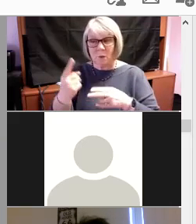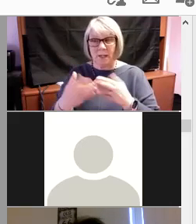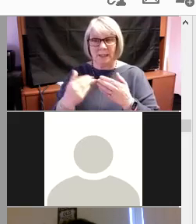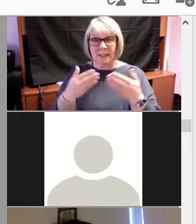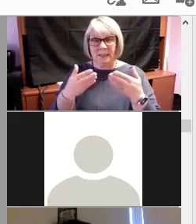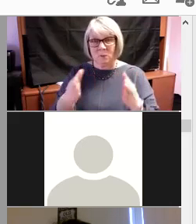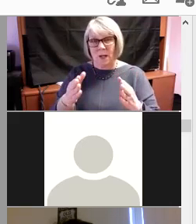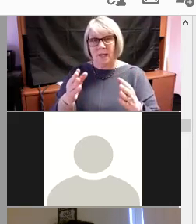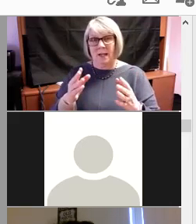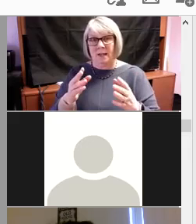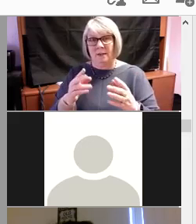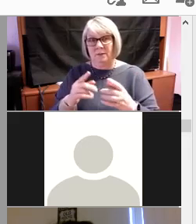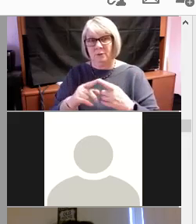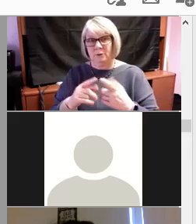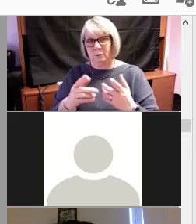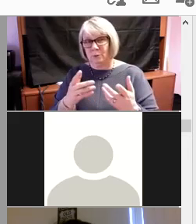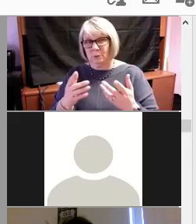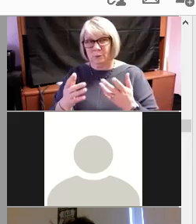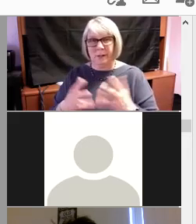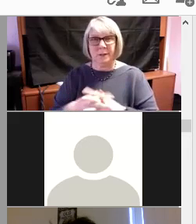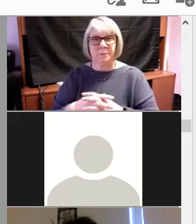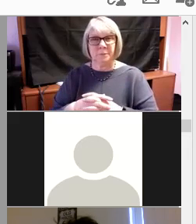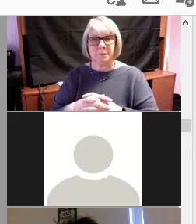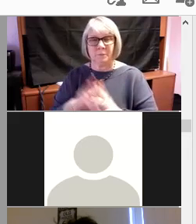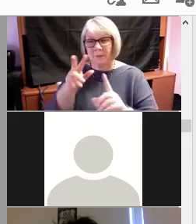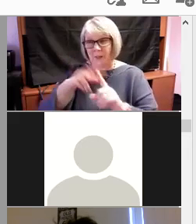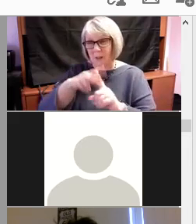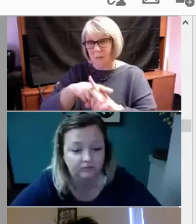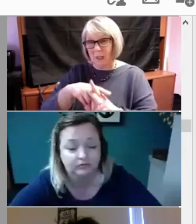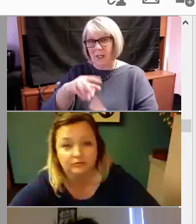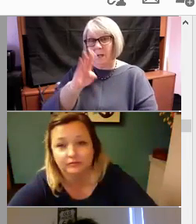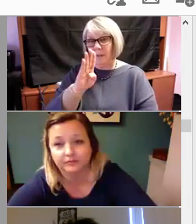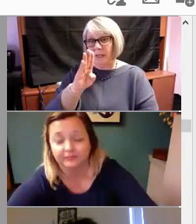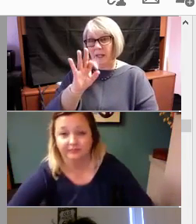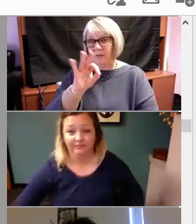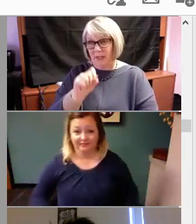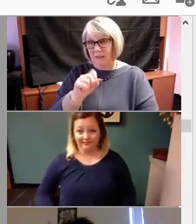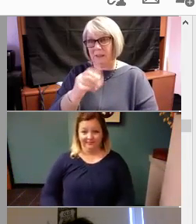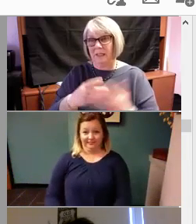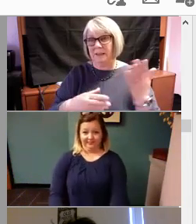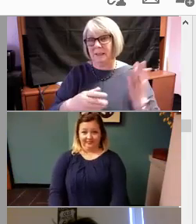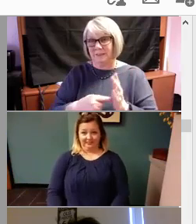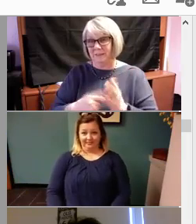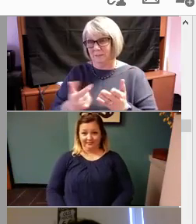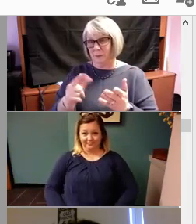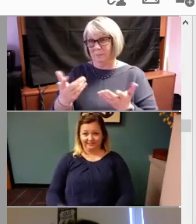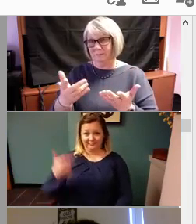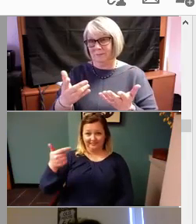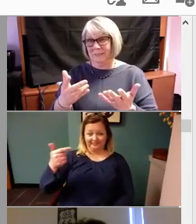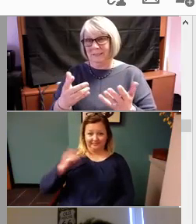to um, um, apply BFS on such graphs where graphs have